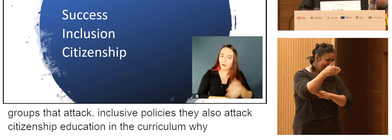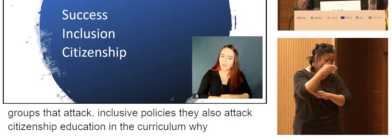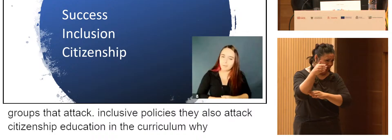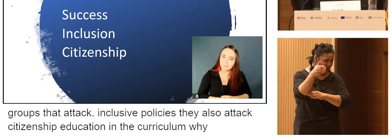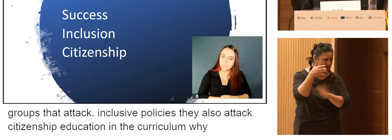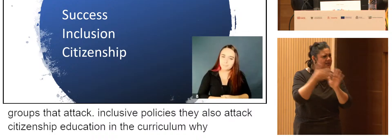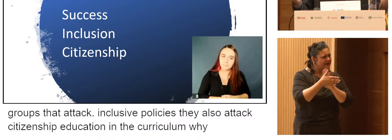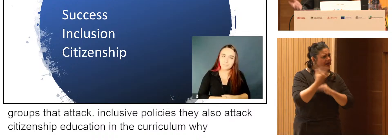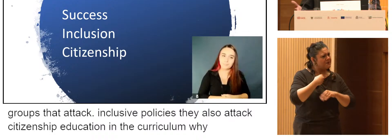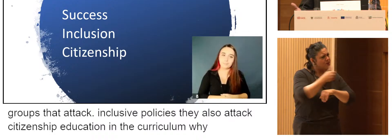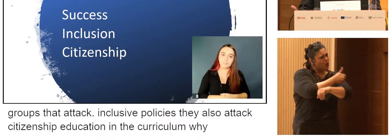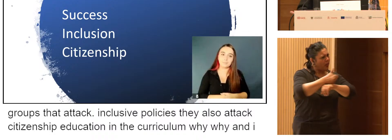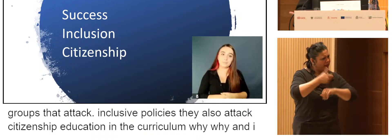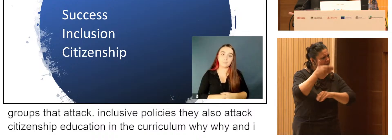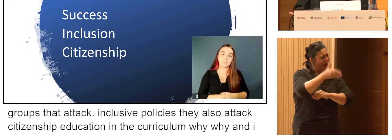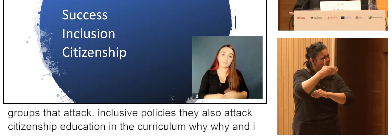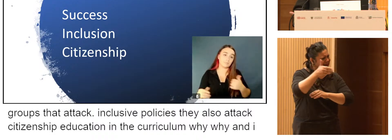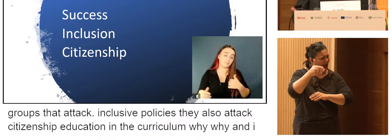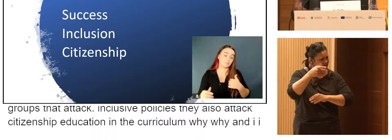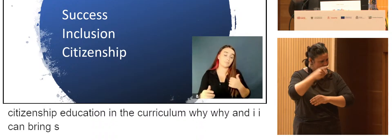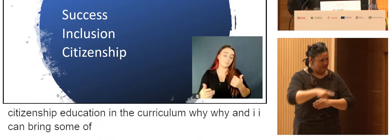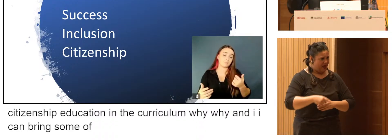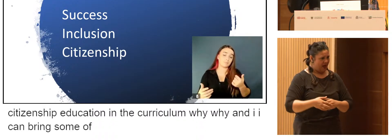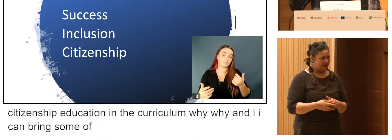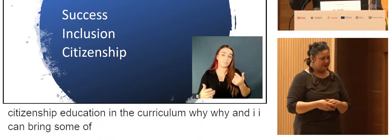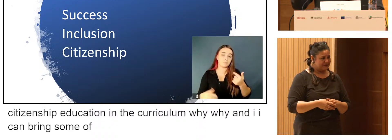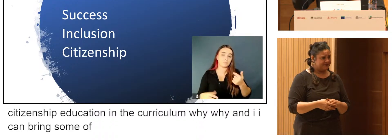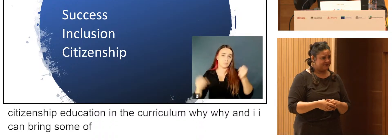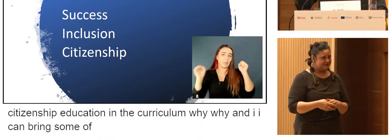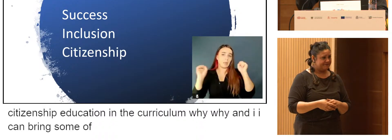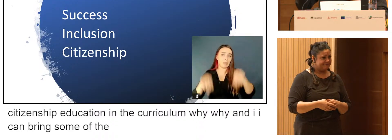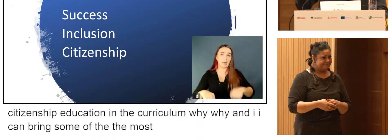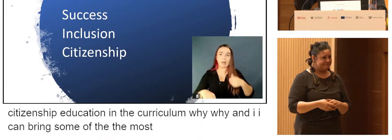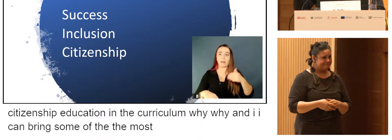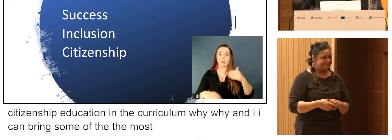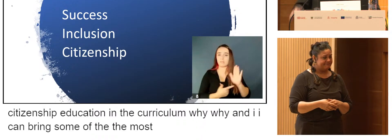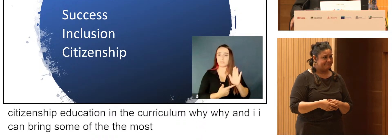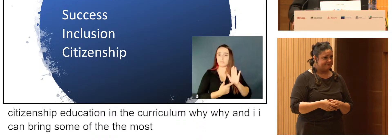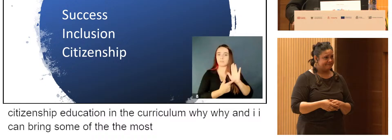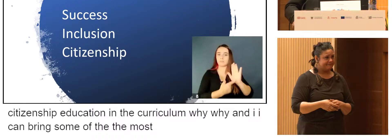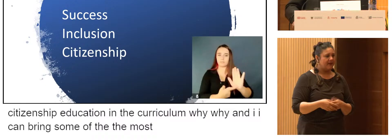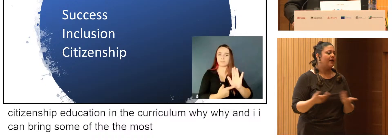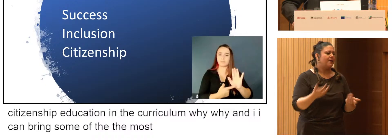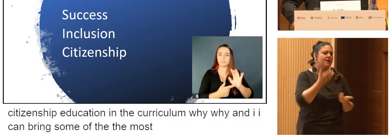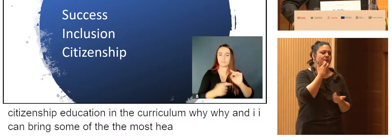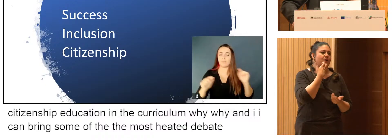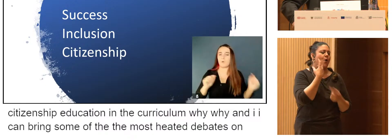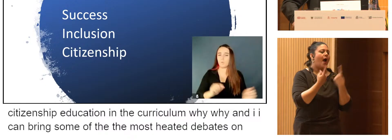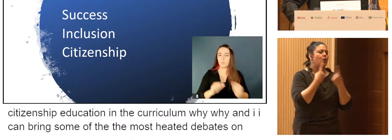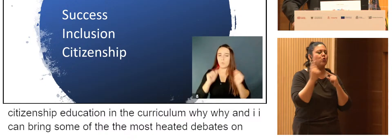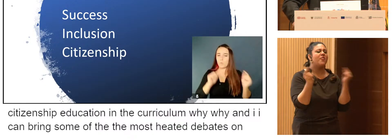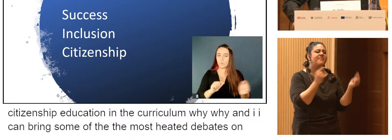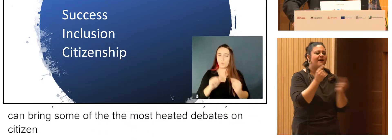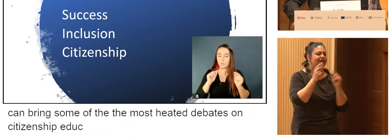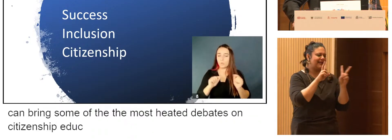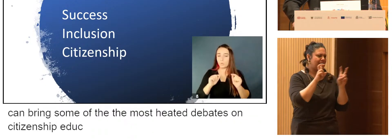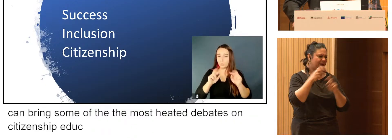And I can bring some of the most heated debates on citizenship